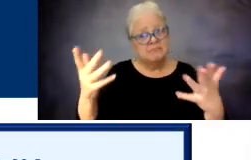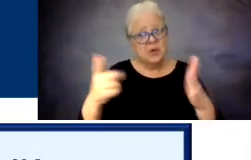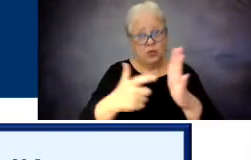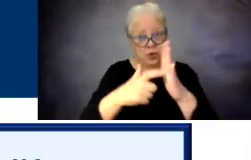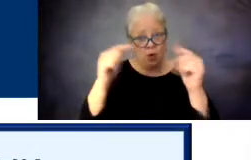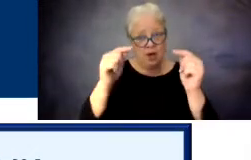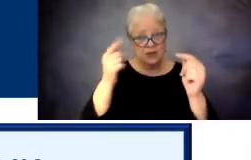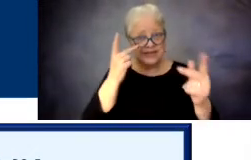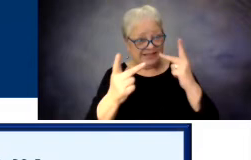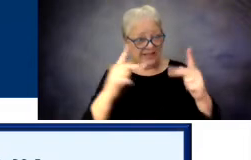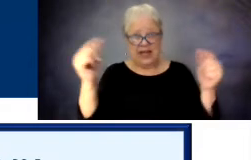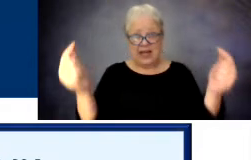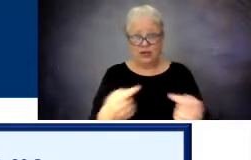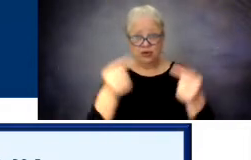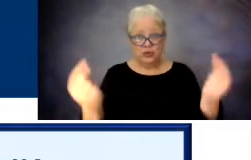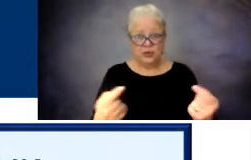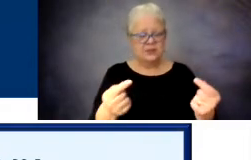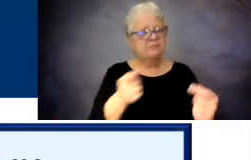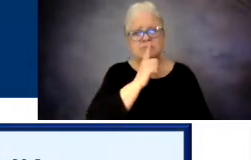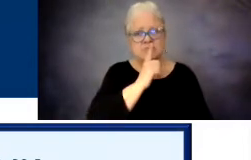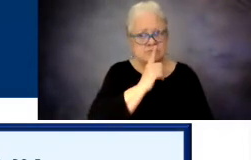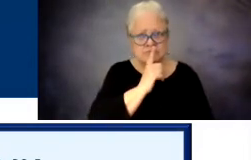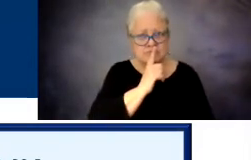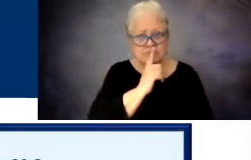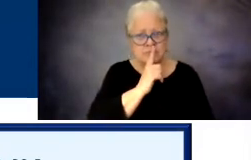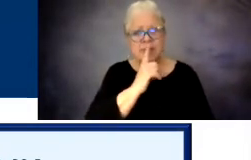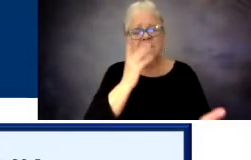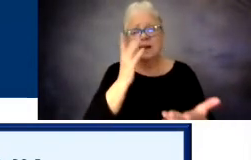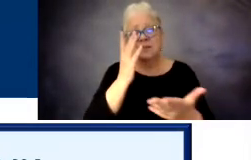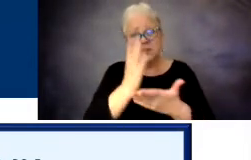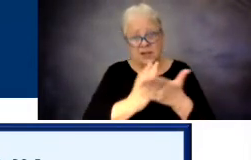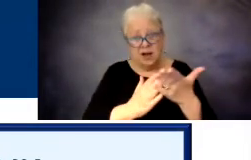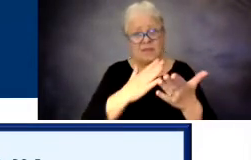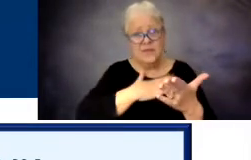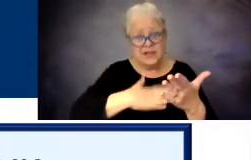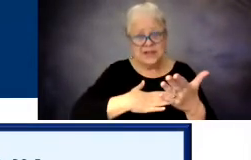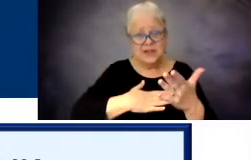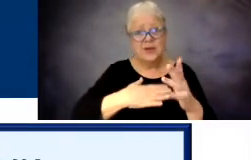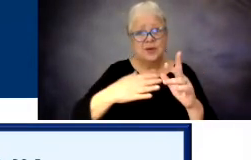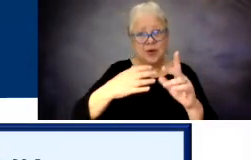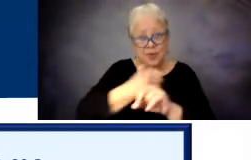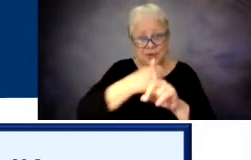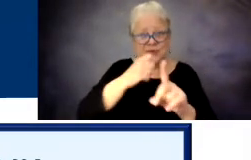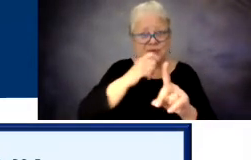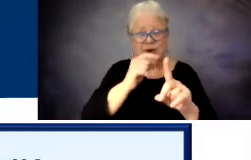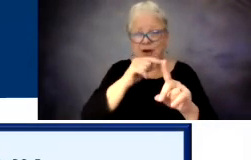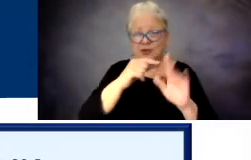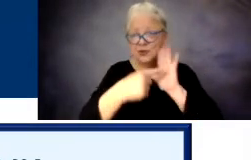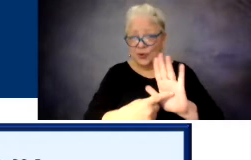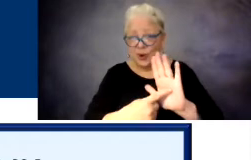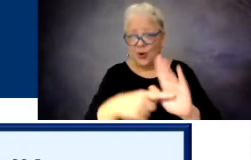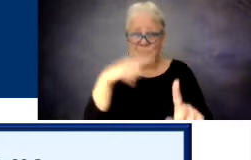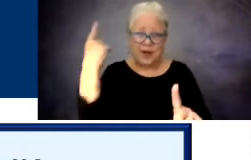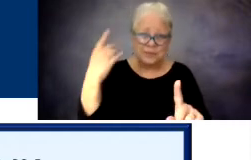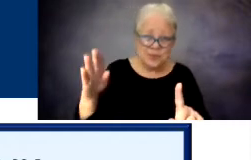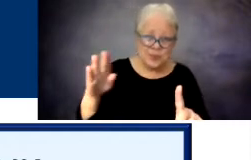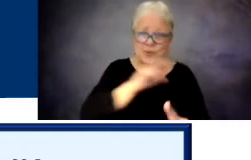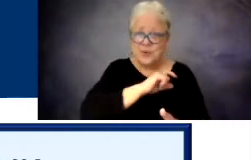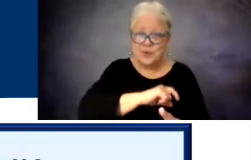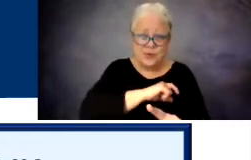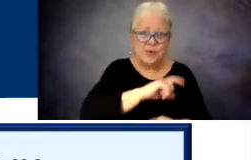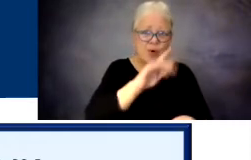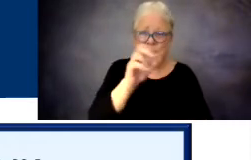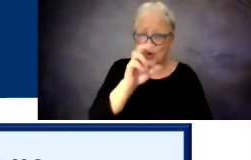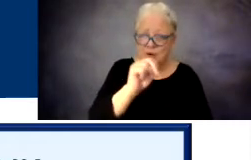threats. Some things are physical abuse, but might not leave a mark. So there's a lot of factors we have to consider. Some signs and symptoms to look